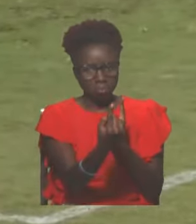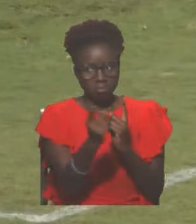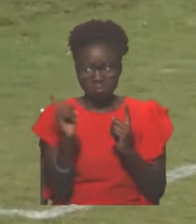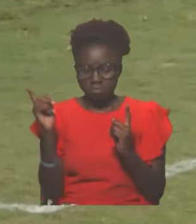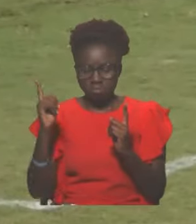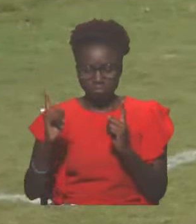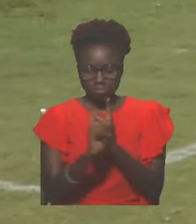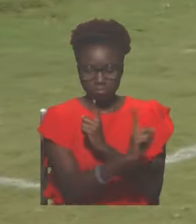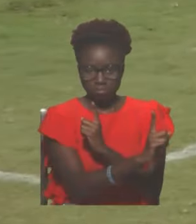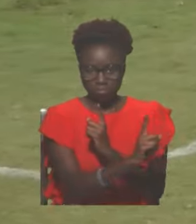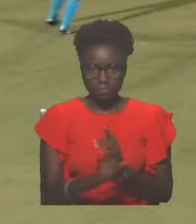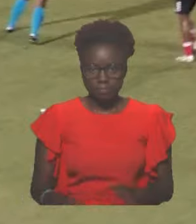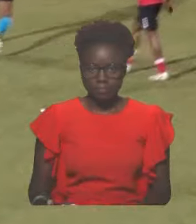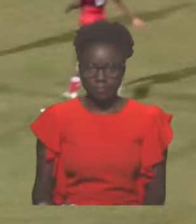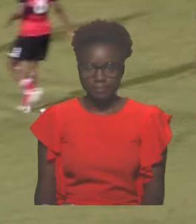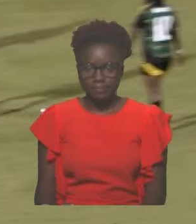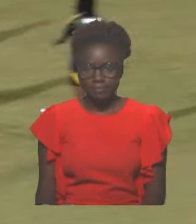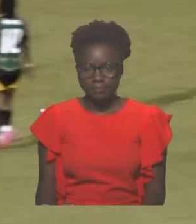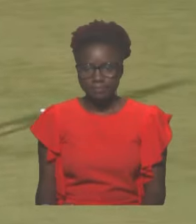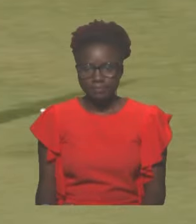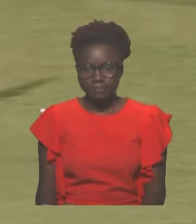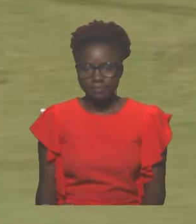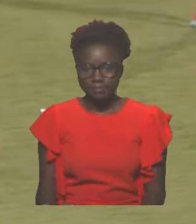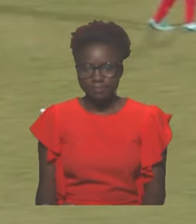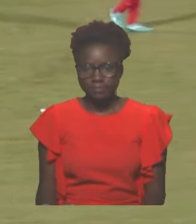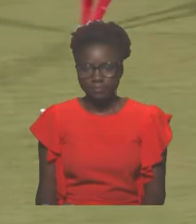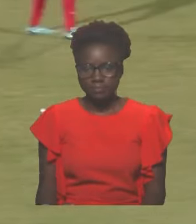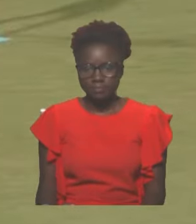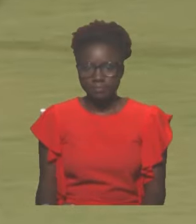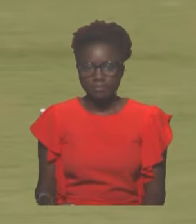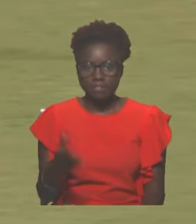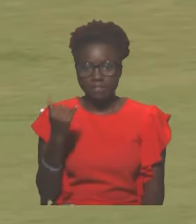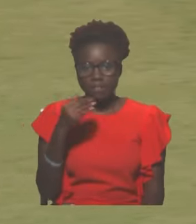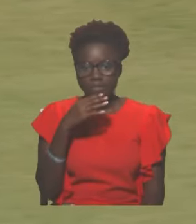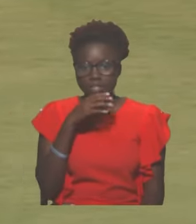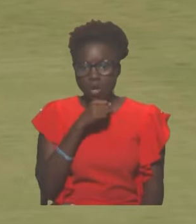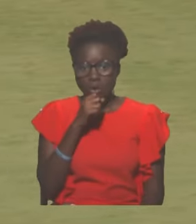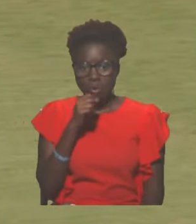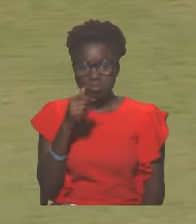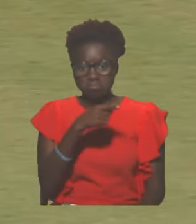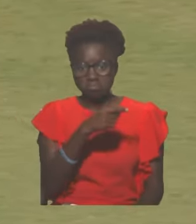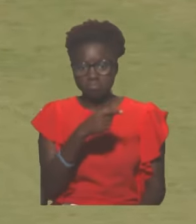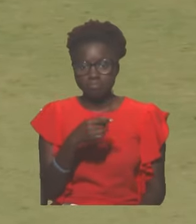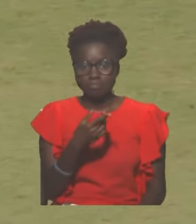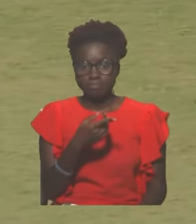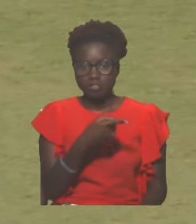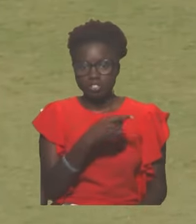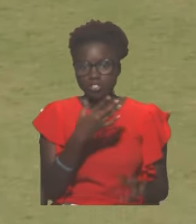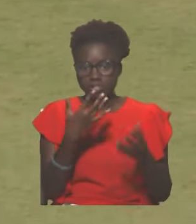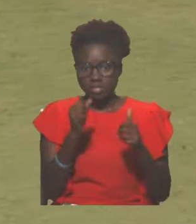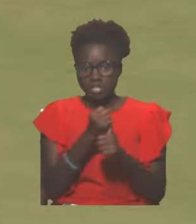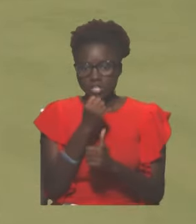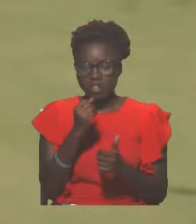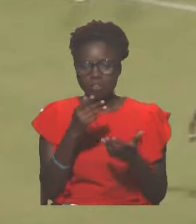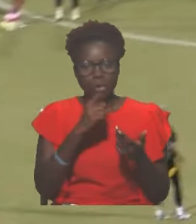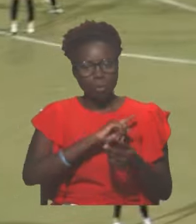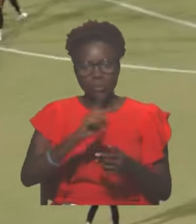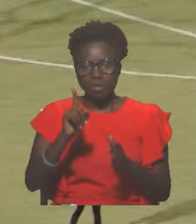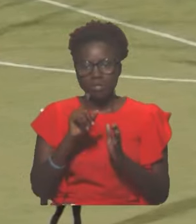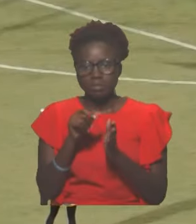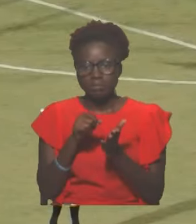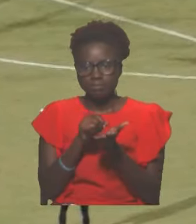goalkeeper Nicolette Craig. The lead didn't last long when 15-year-old Pleasantville Secondary School player Nikita Gosang scored on her